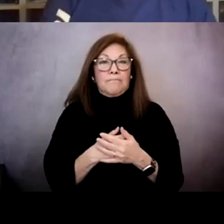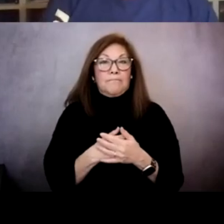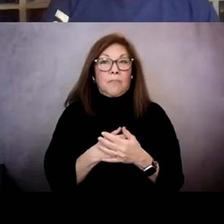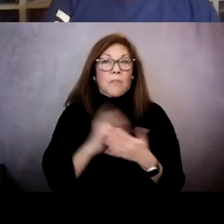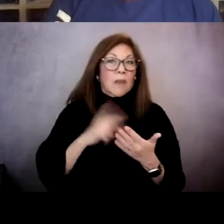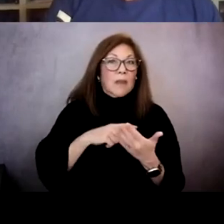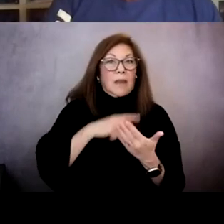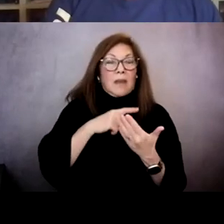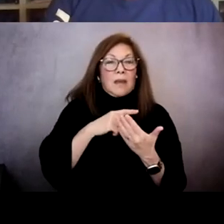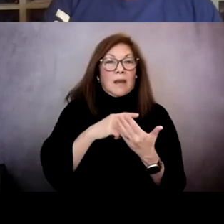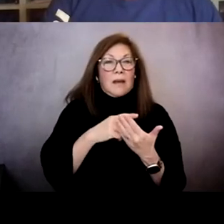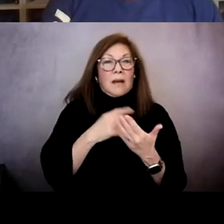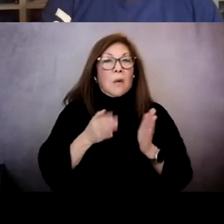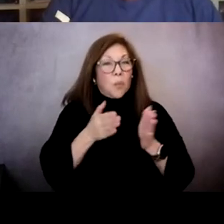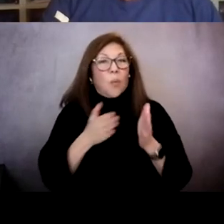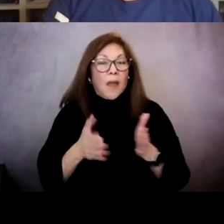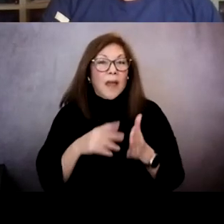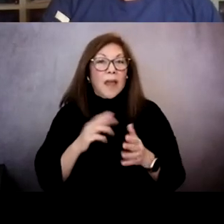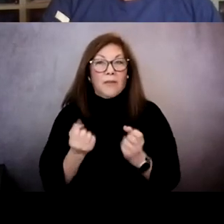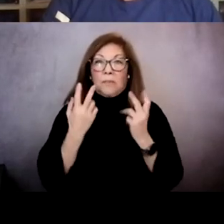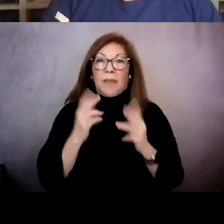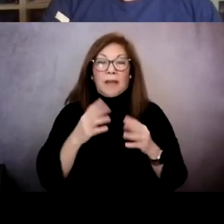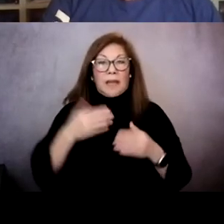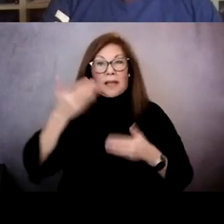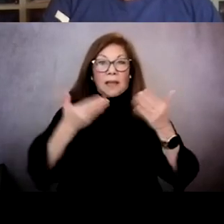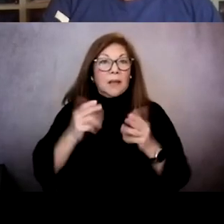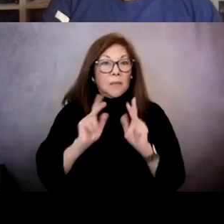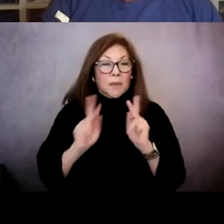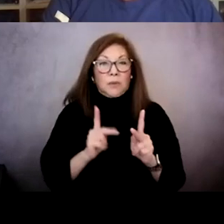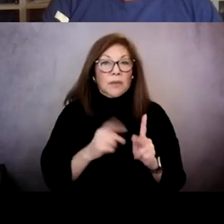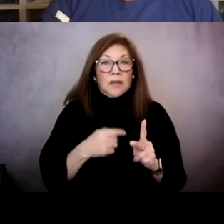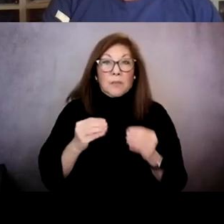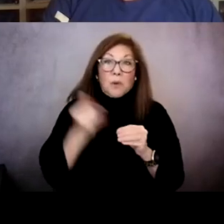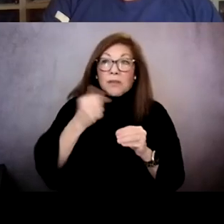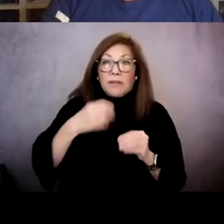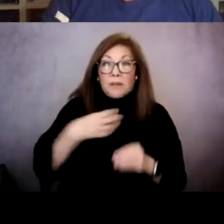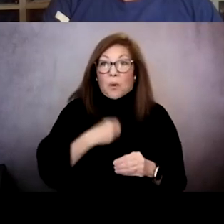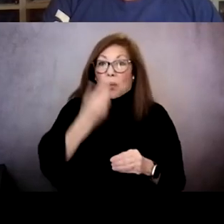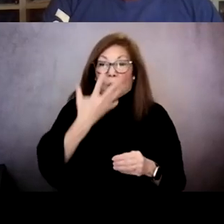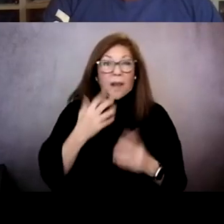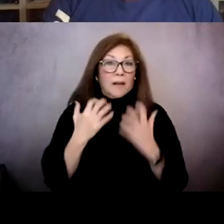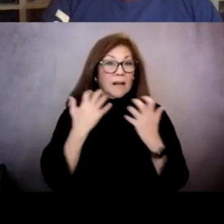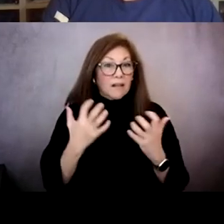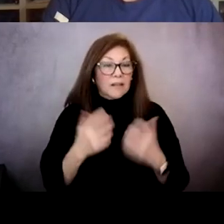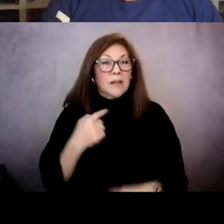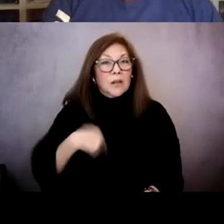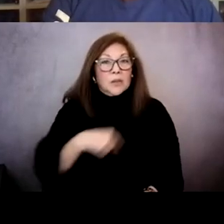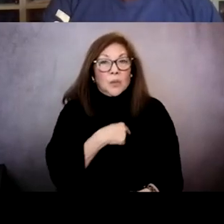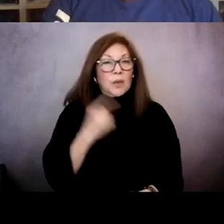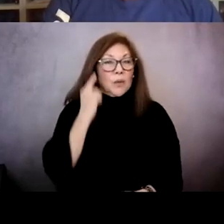coming in through DC, but like, you know, majority white audiences. And so what does it mean? Like, you know, we